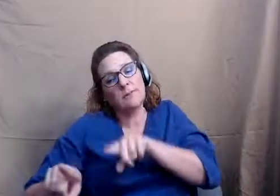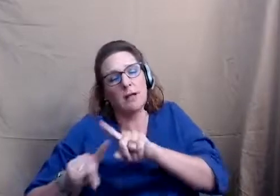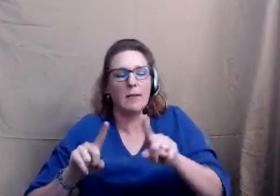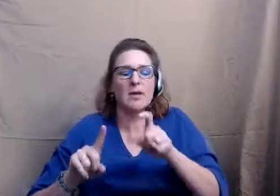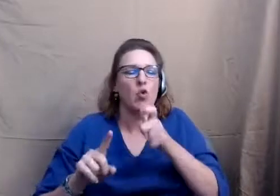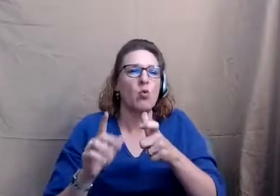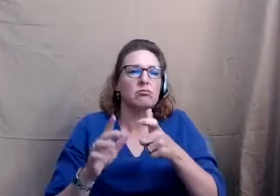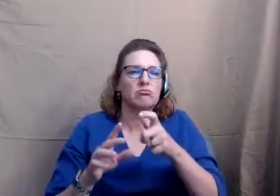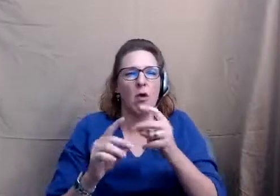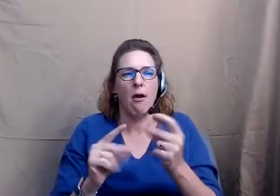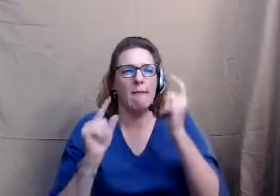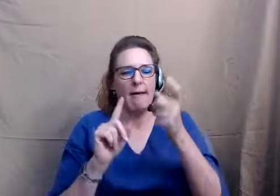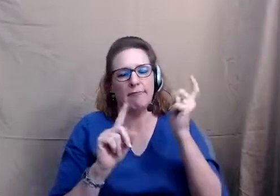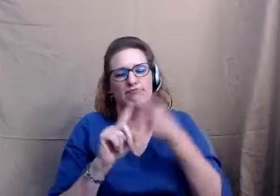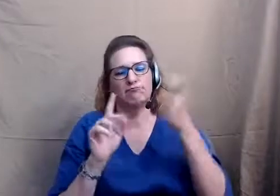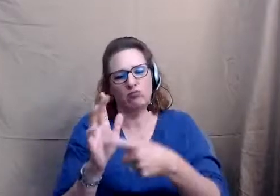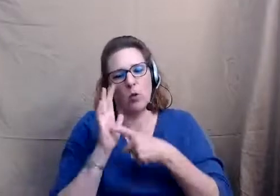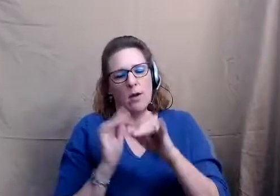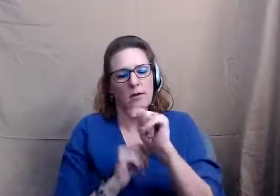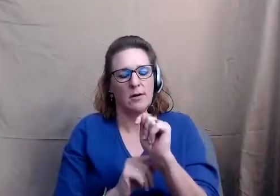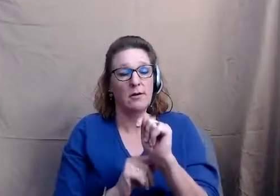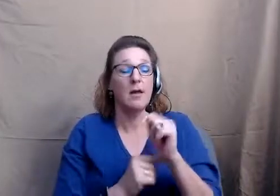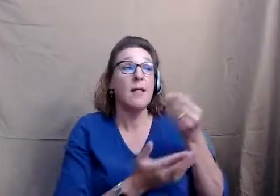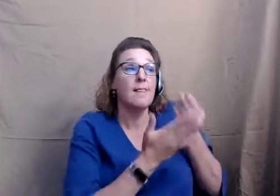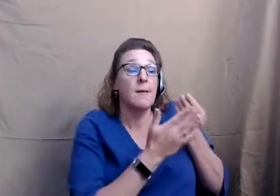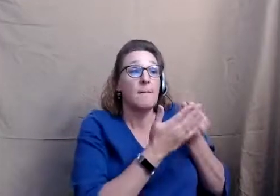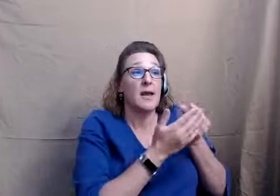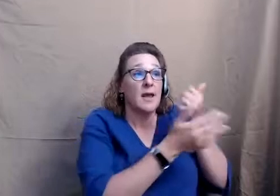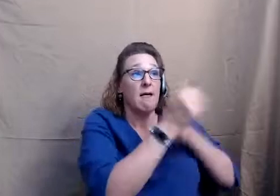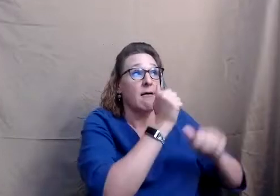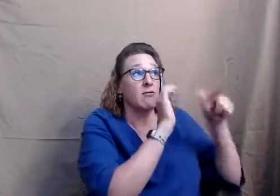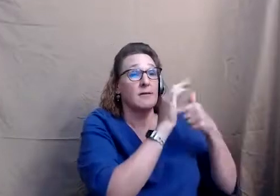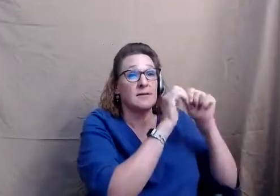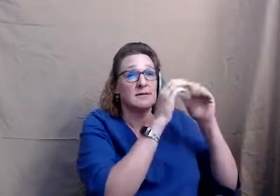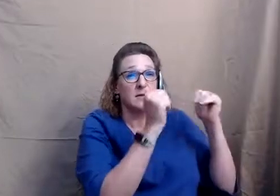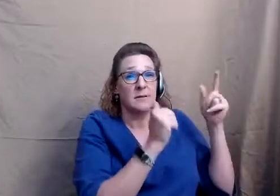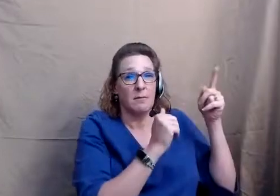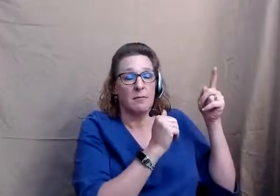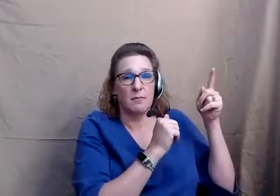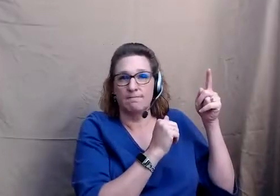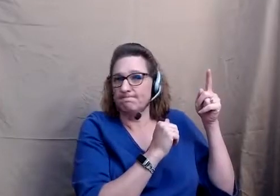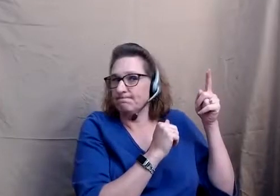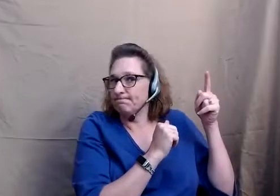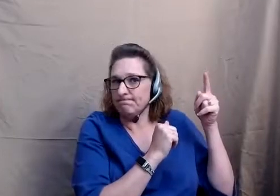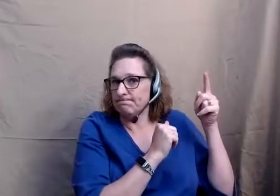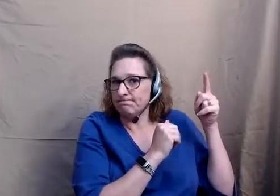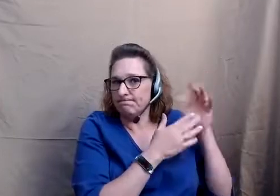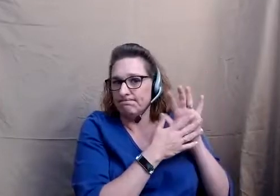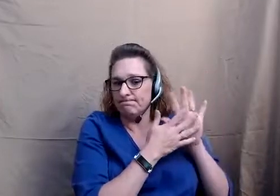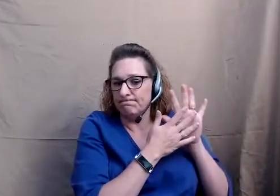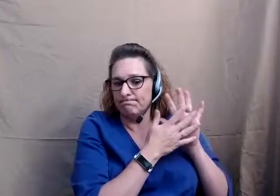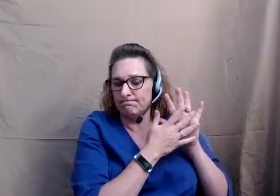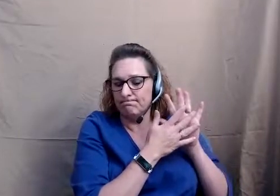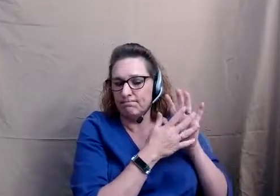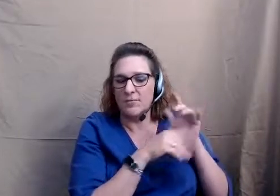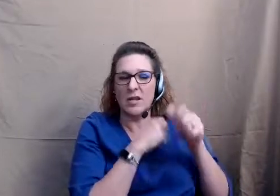response. Funding under VAWA has always the criminal legal system. In 1994,